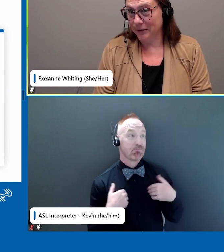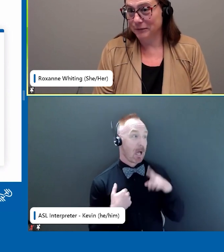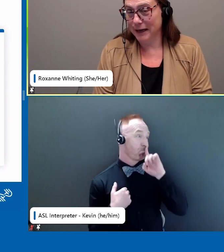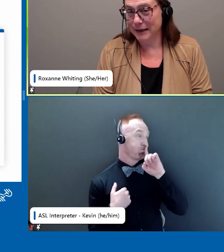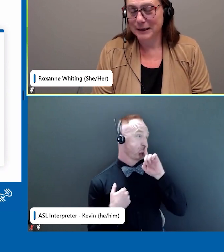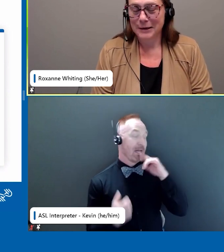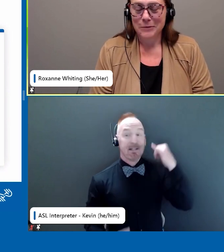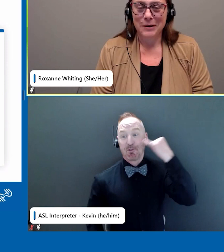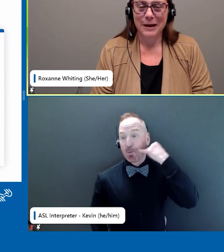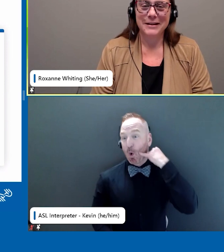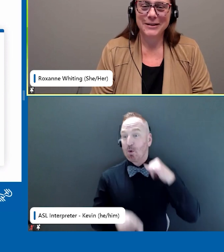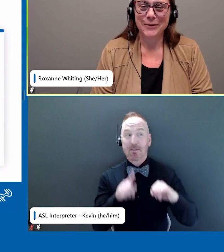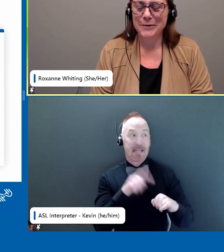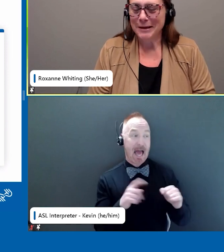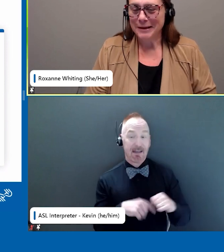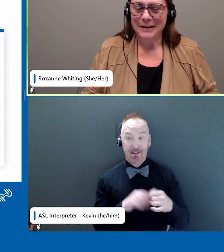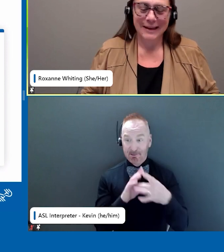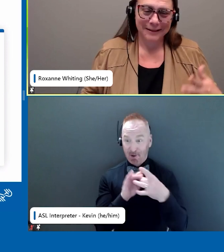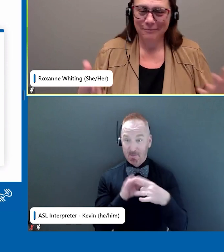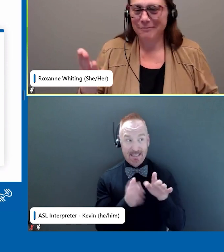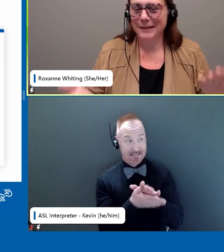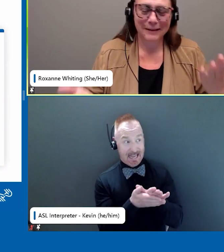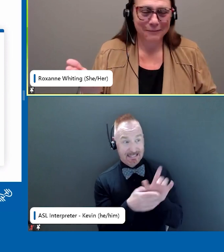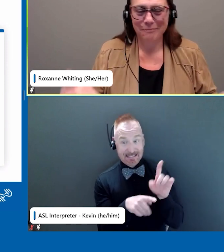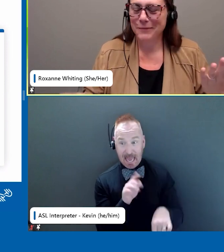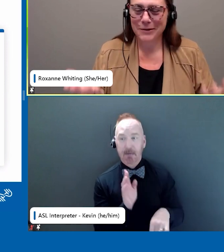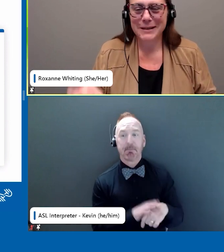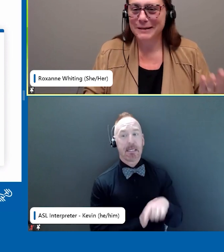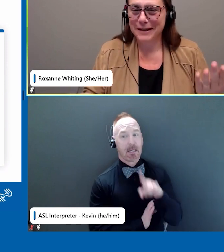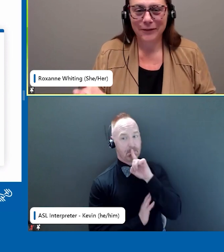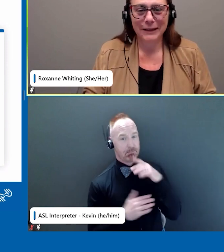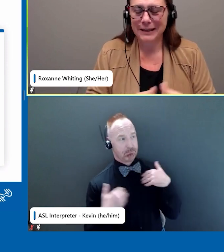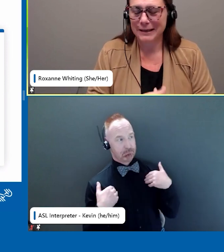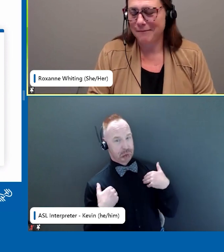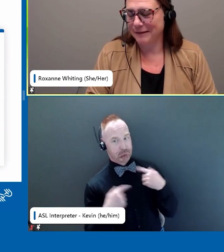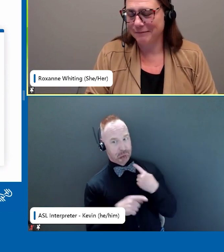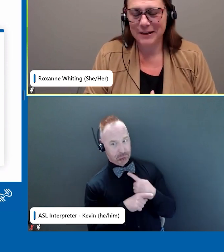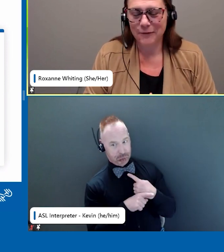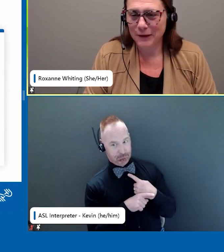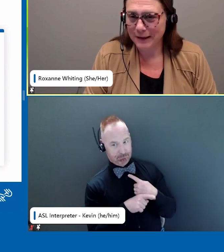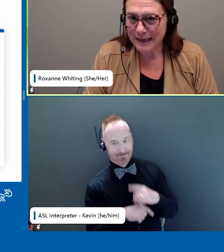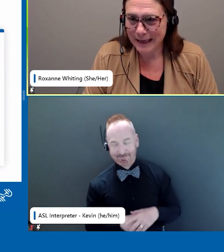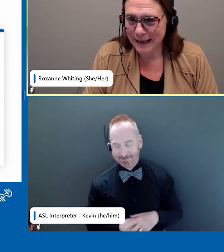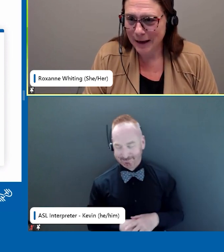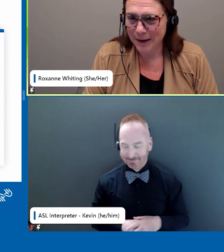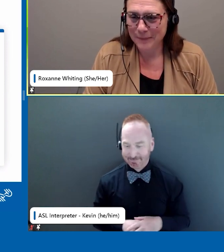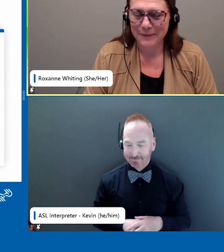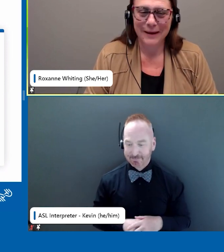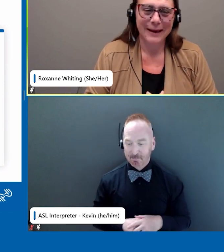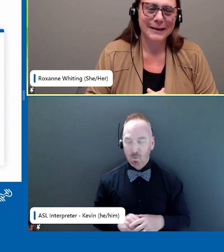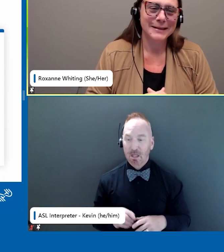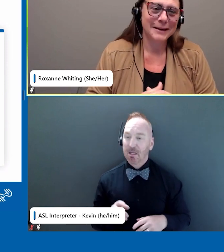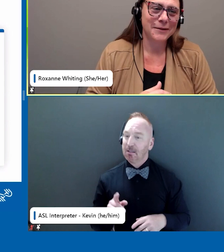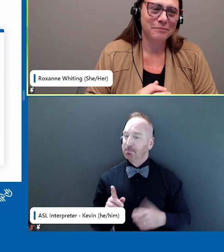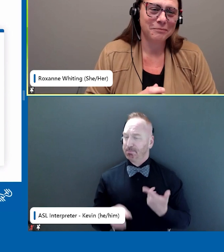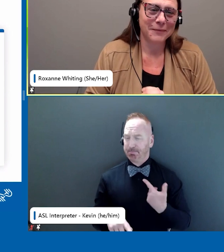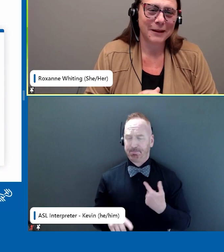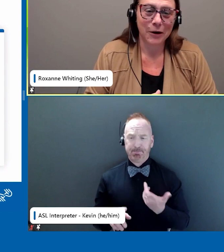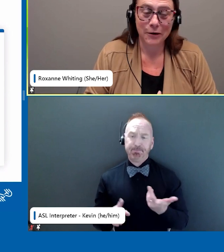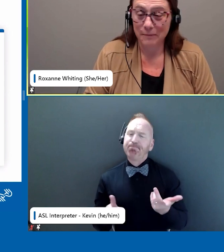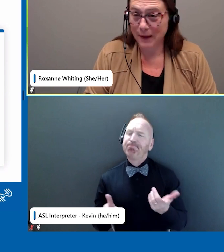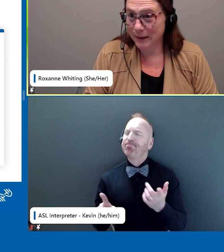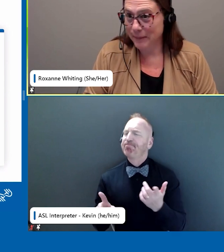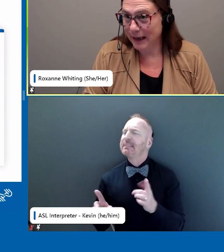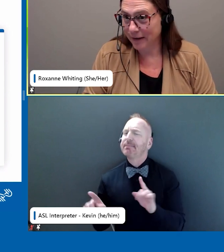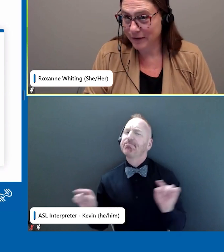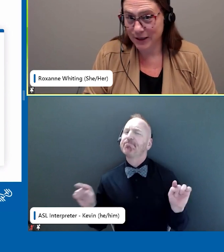it at all, right? So it, there's definitely different things that come up, and a